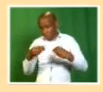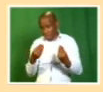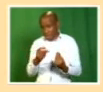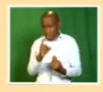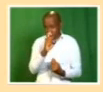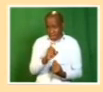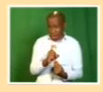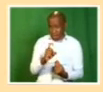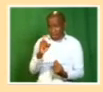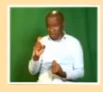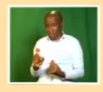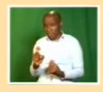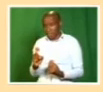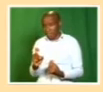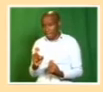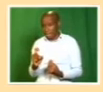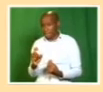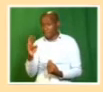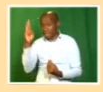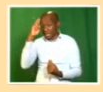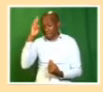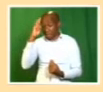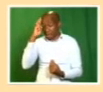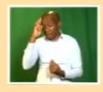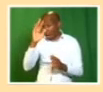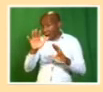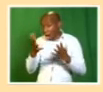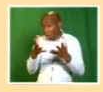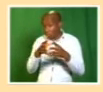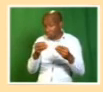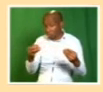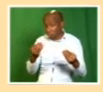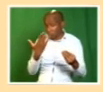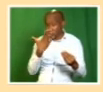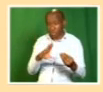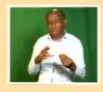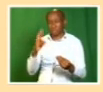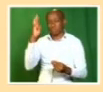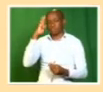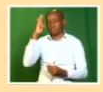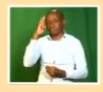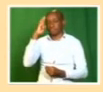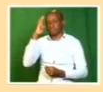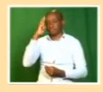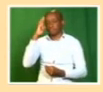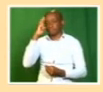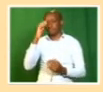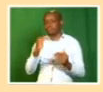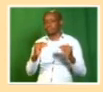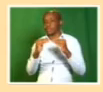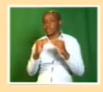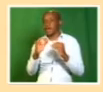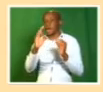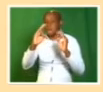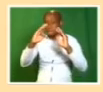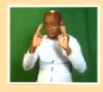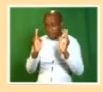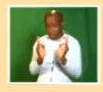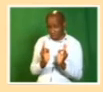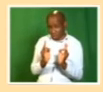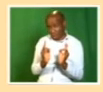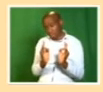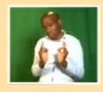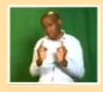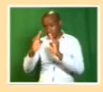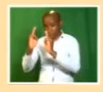solutions. Okay, I've already reminded you how to solve this quadratic equation. We can factorize the left hand